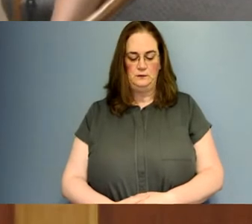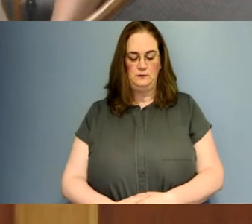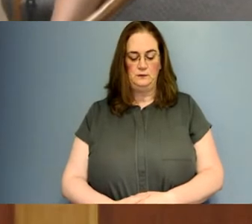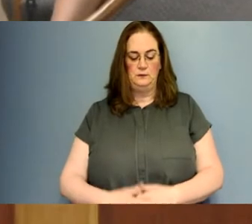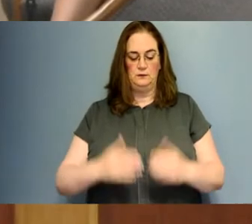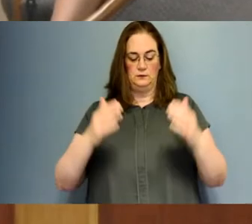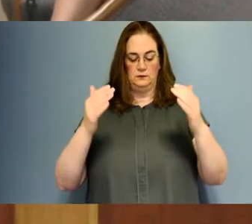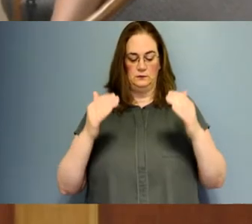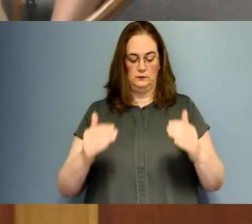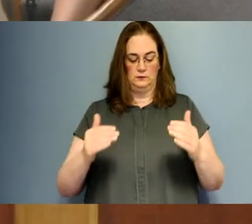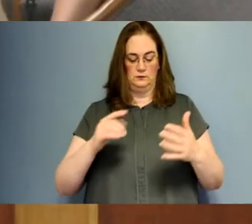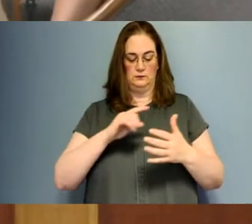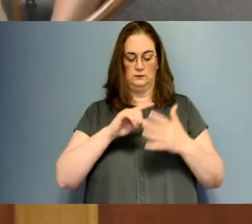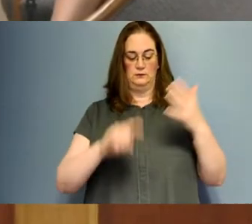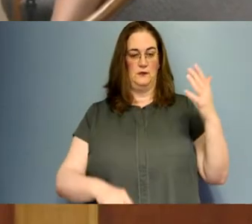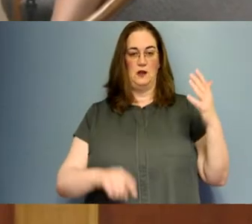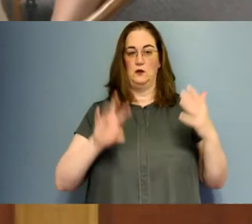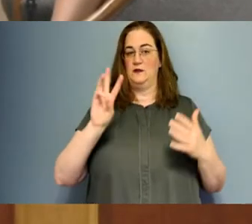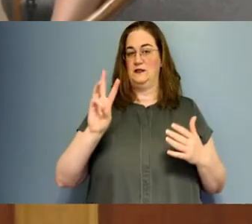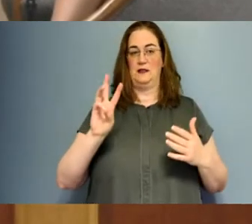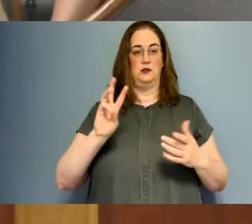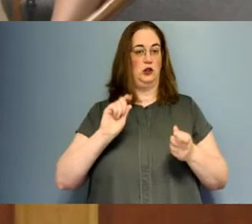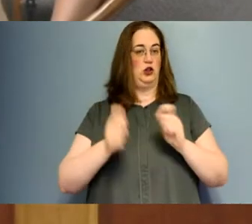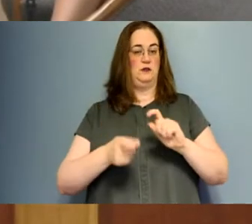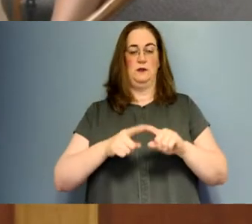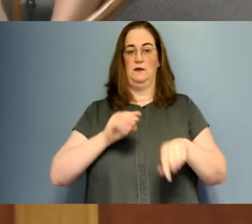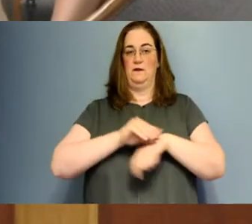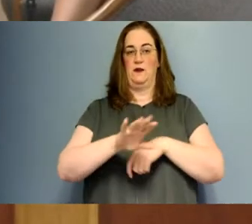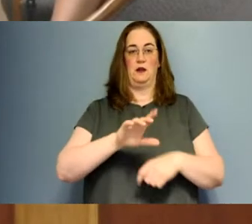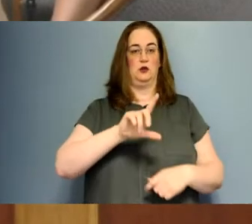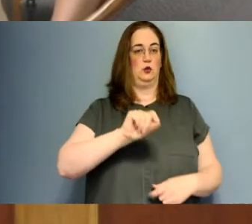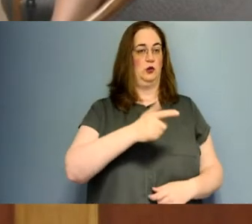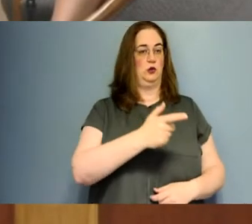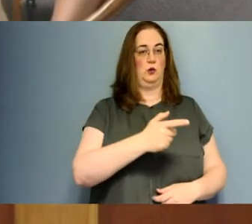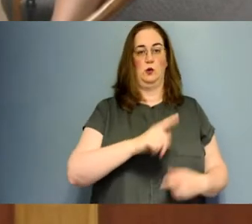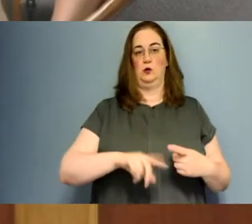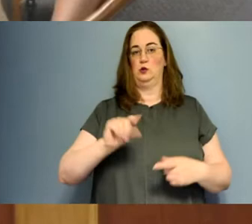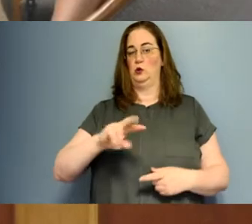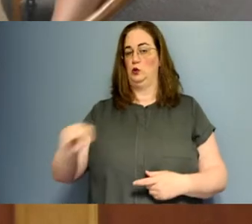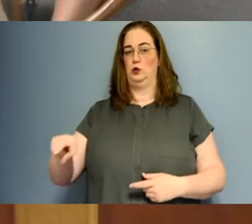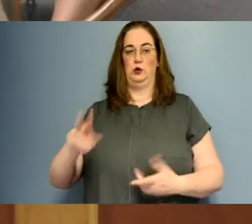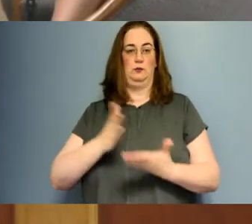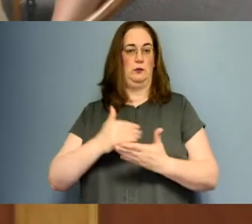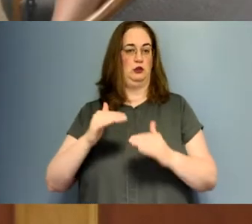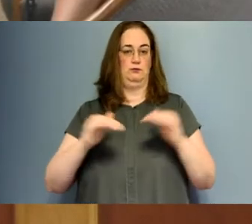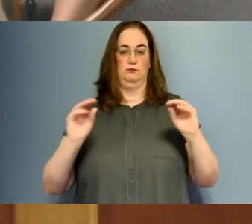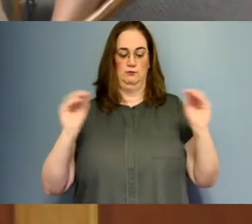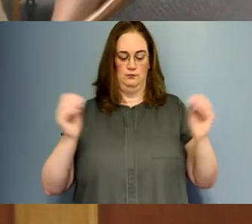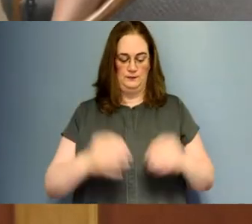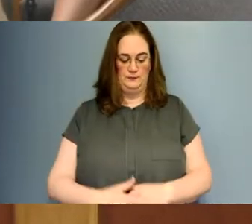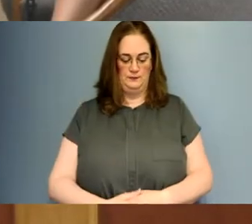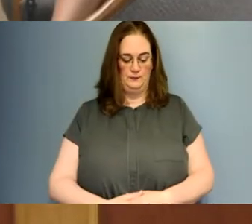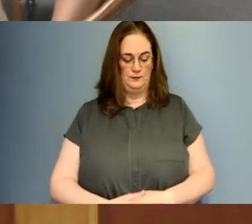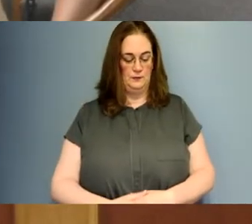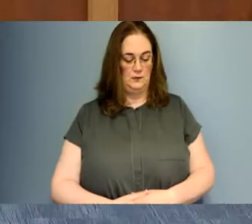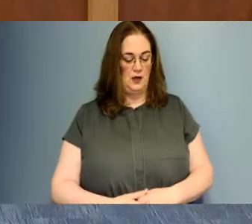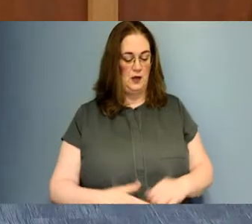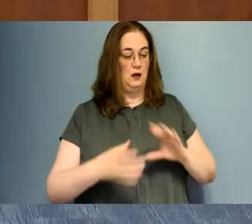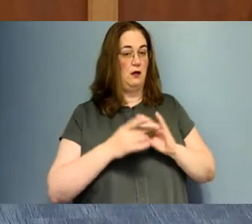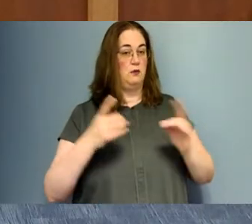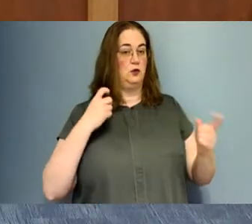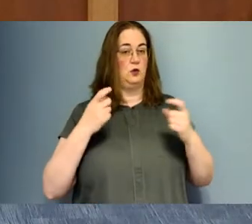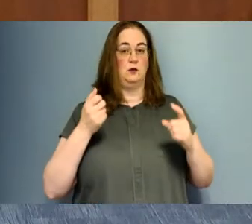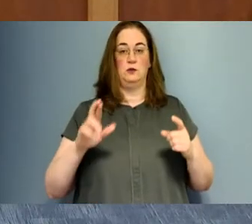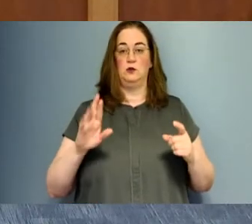None of the 6 adjustments have any effect on either the 21 or the 22 ending fund balance. Okay. Any comments or questions for Mr.